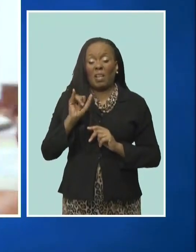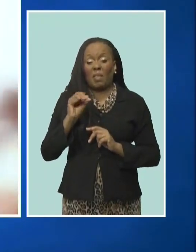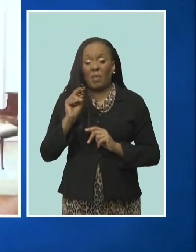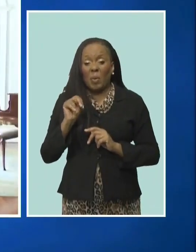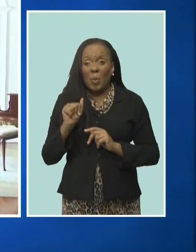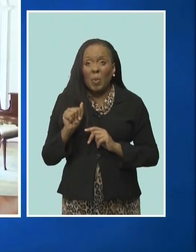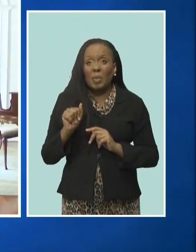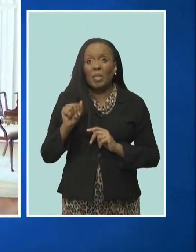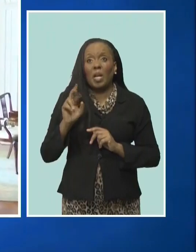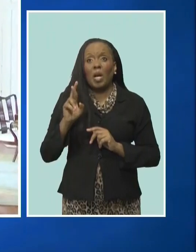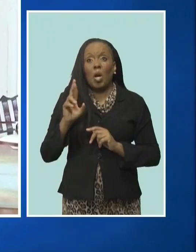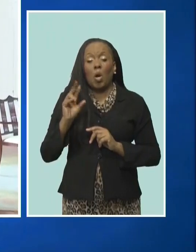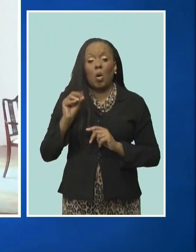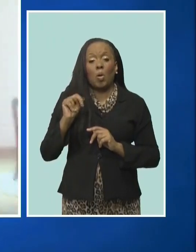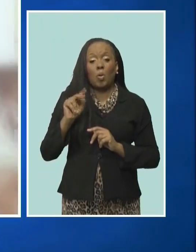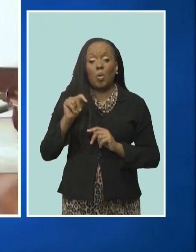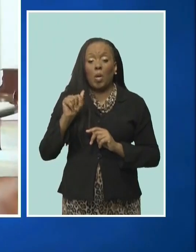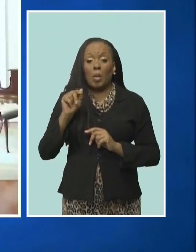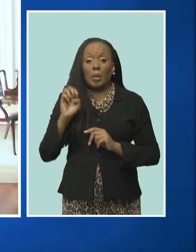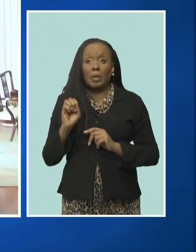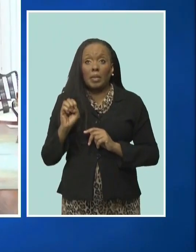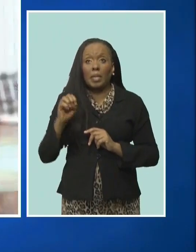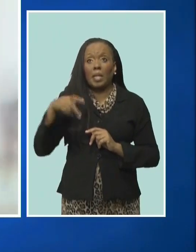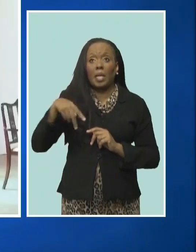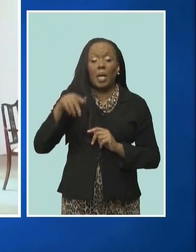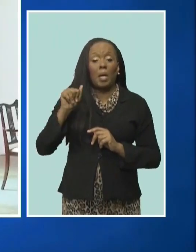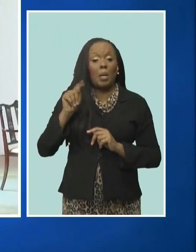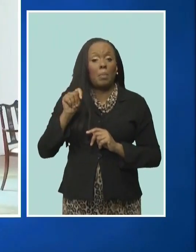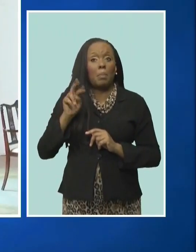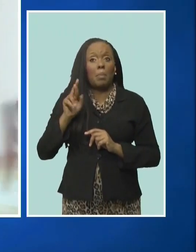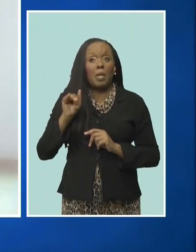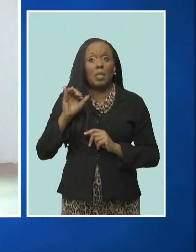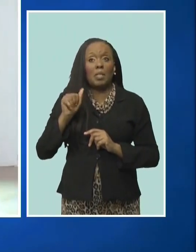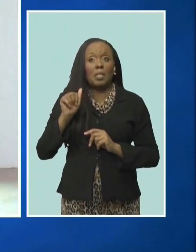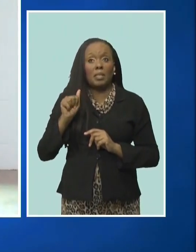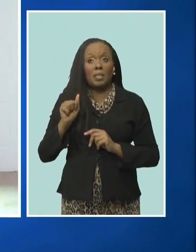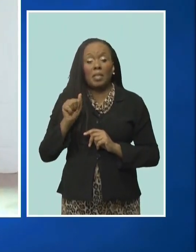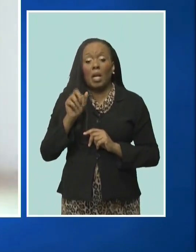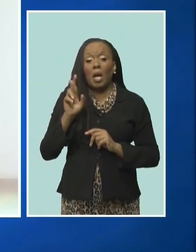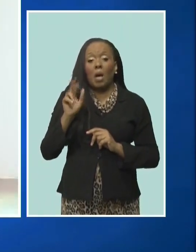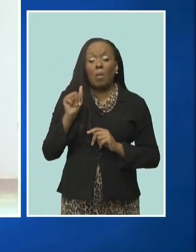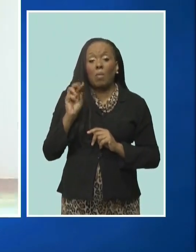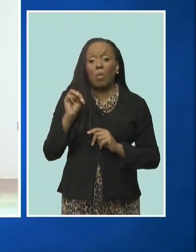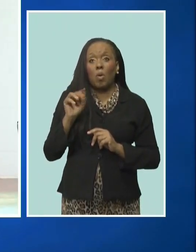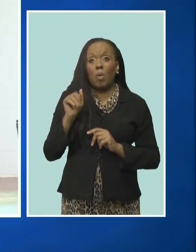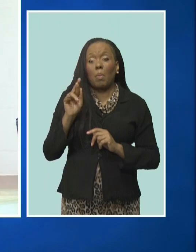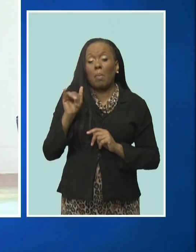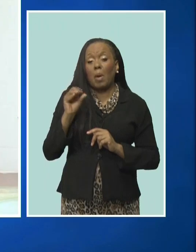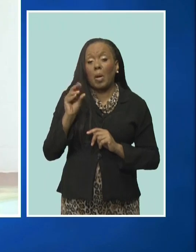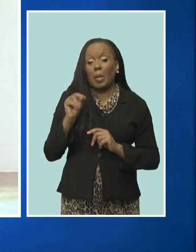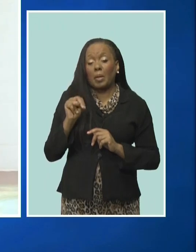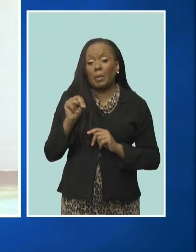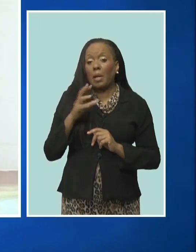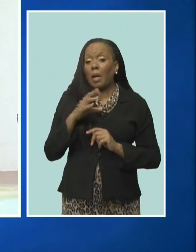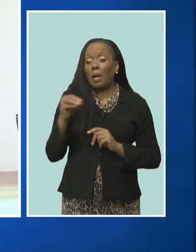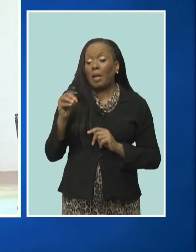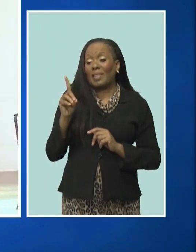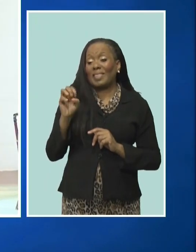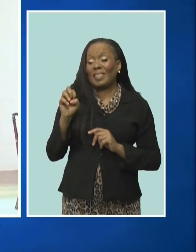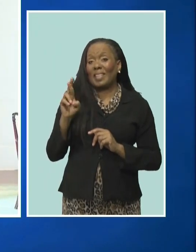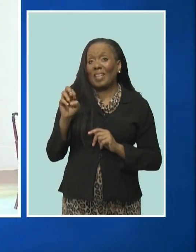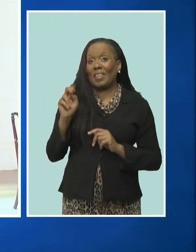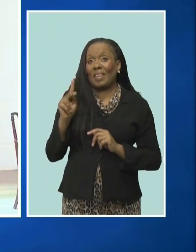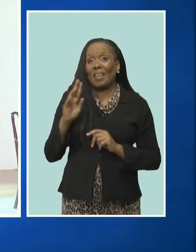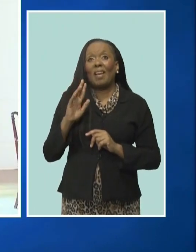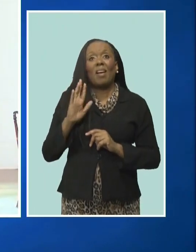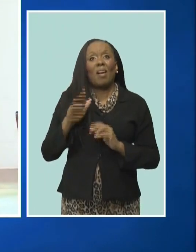Griffith, Ronte Johnson Anias, Patricia Norville, Lyman Phillips, Ramarian Phillips and Derek Toppin were presented with honours